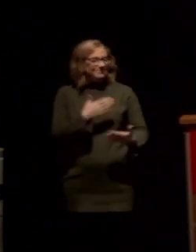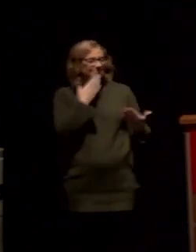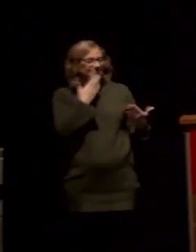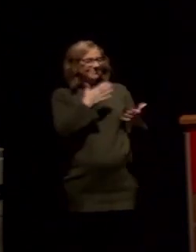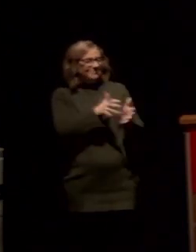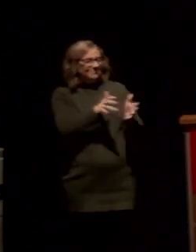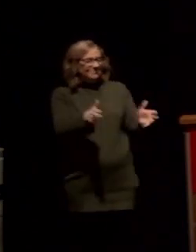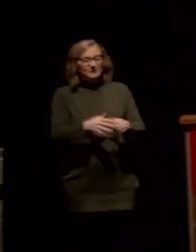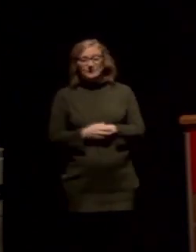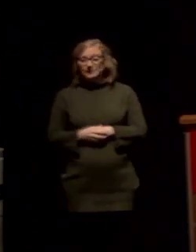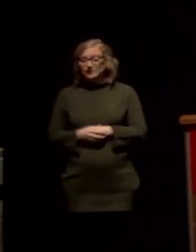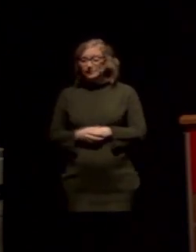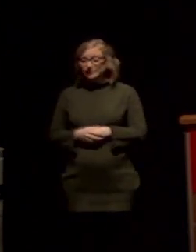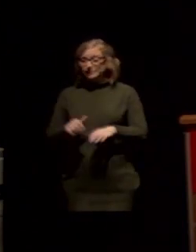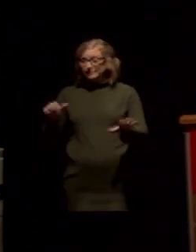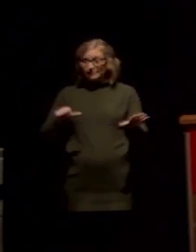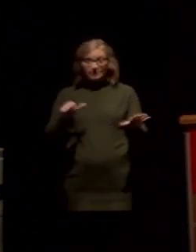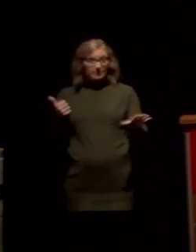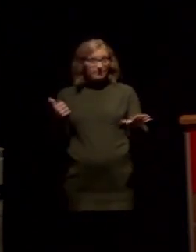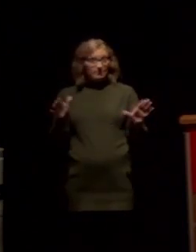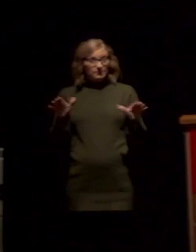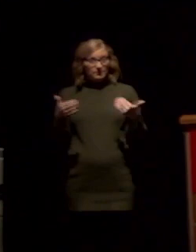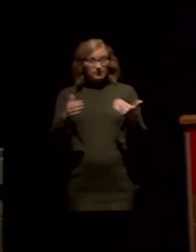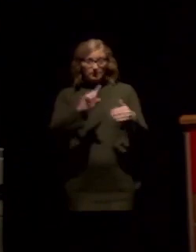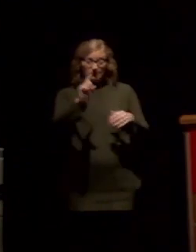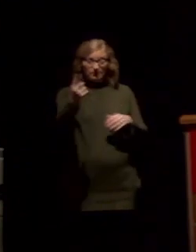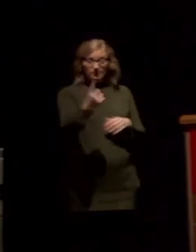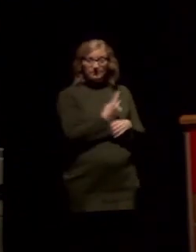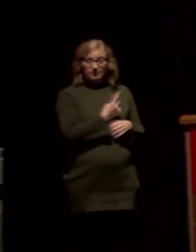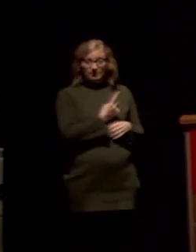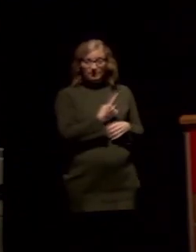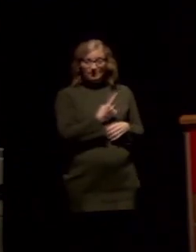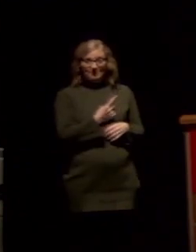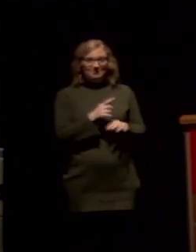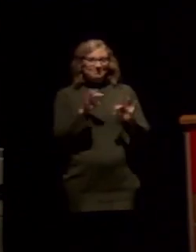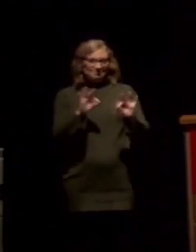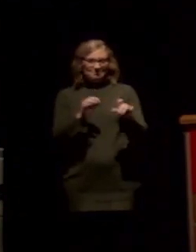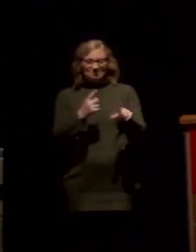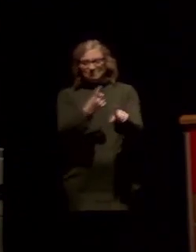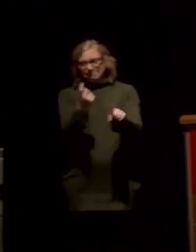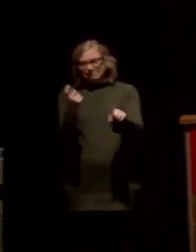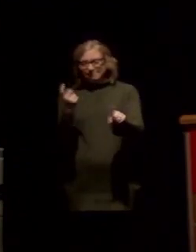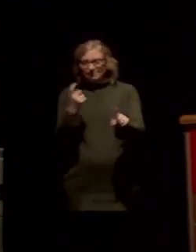much. Cool. Anyone else in the room, would you please come up to a microphone? Thanks.